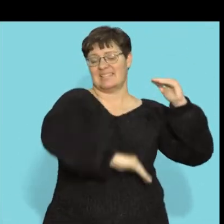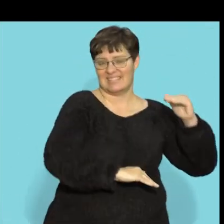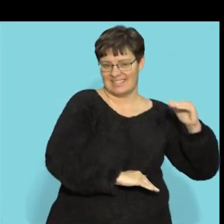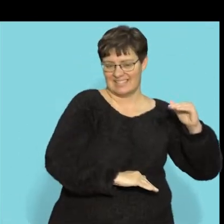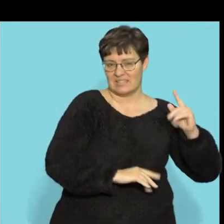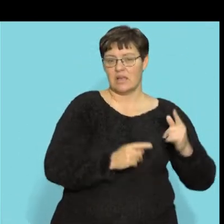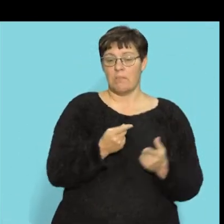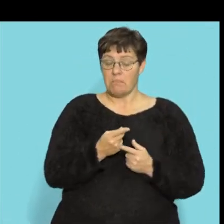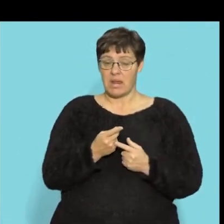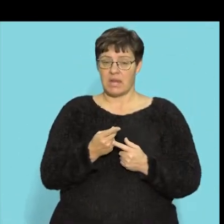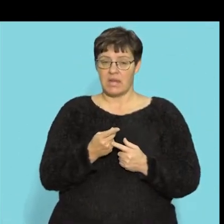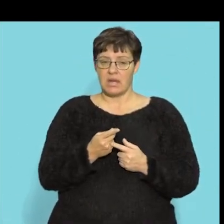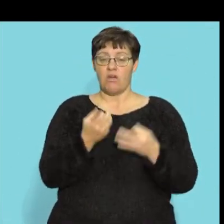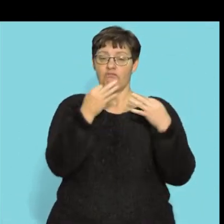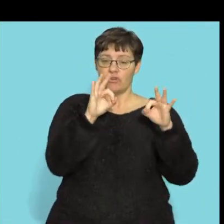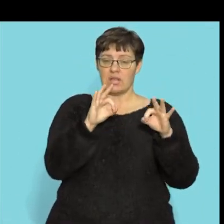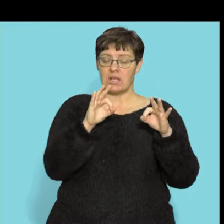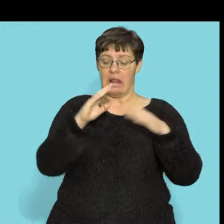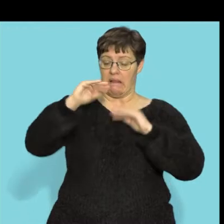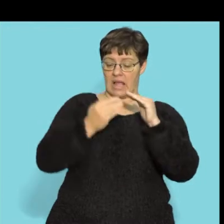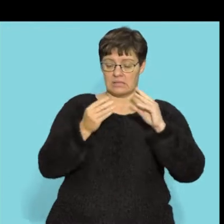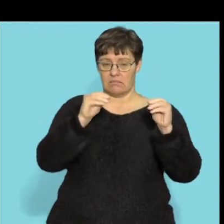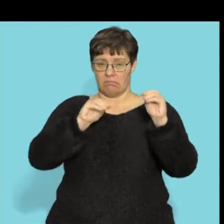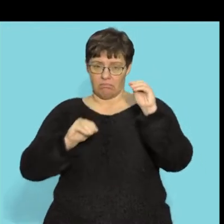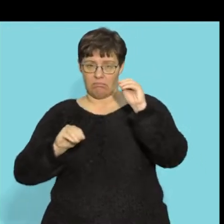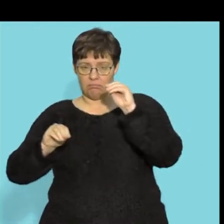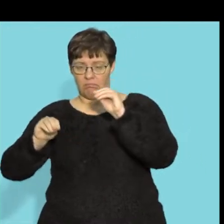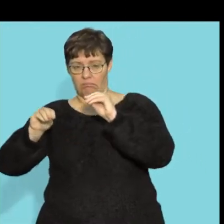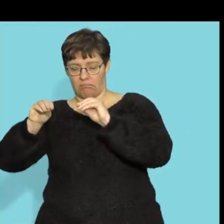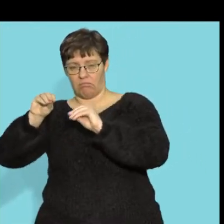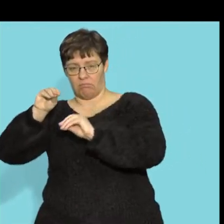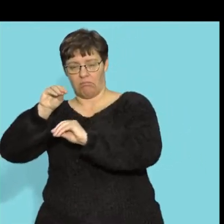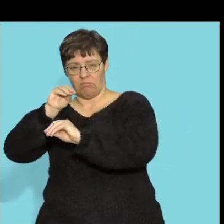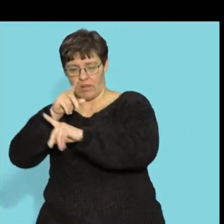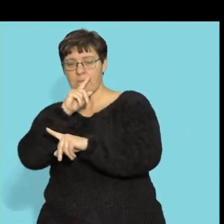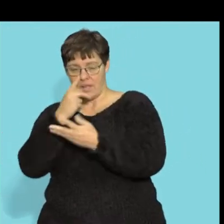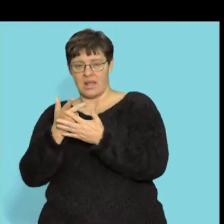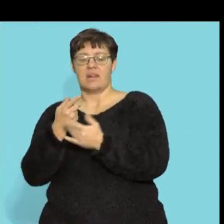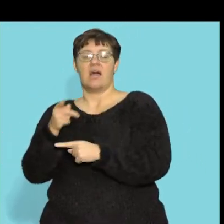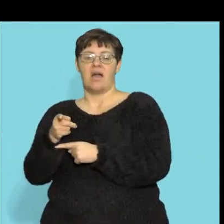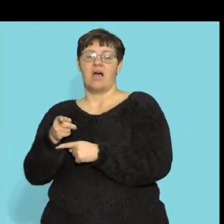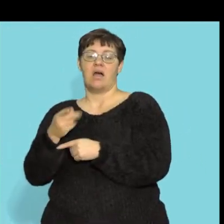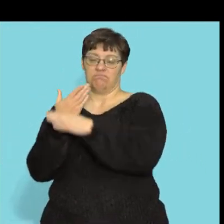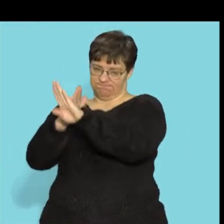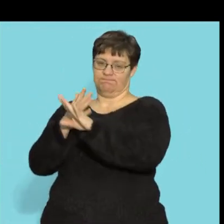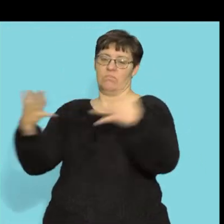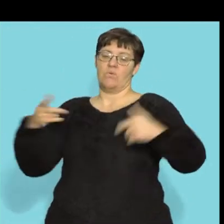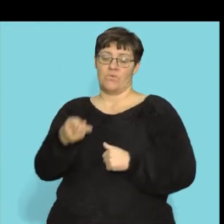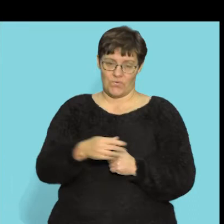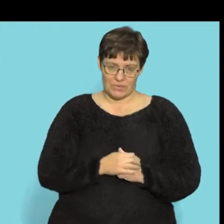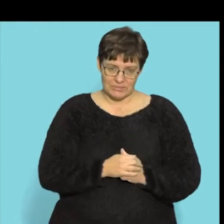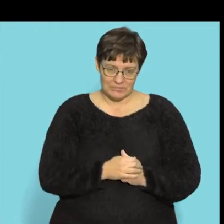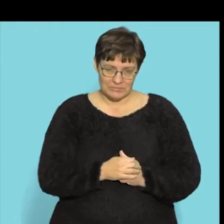greater opposition to the flow. Then, therefore, this accounts for the difference in their resistance as well.